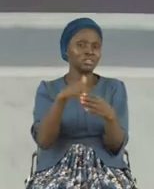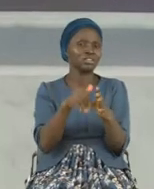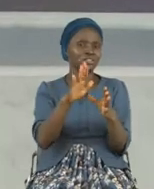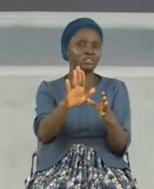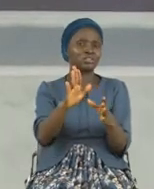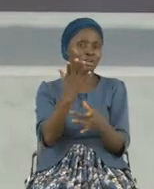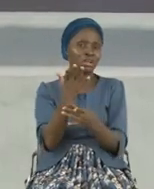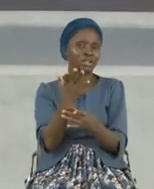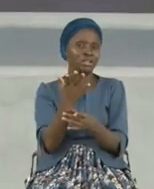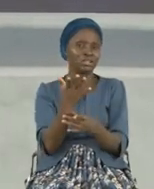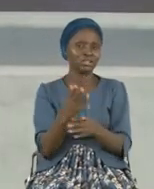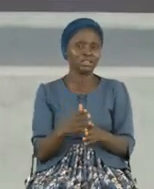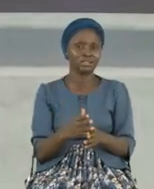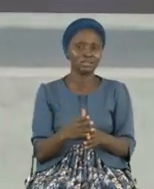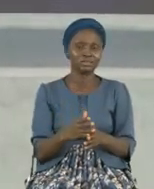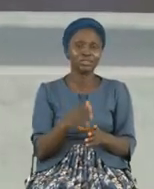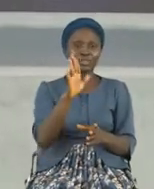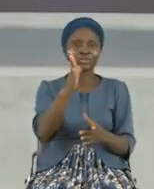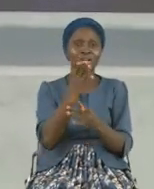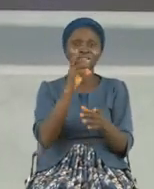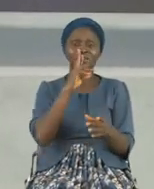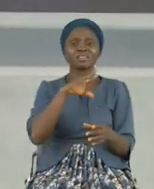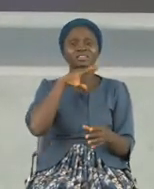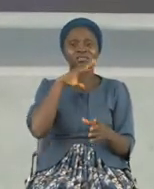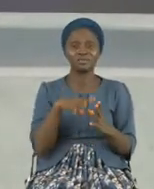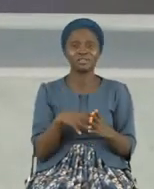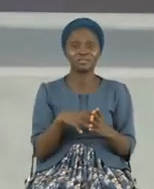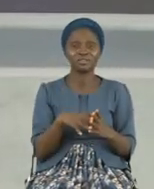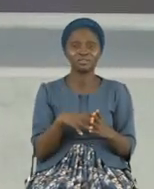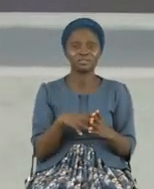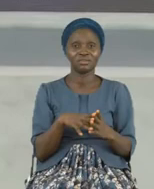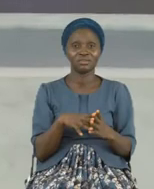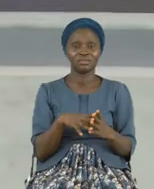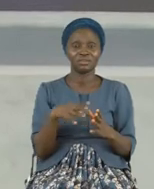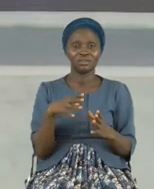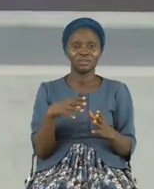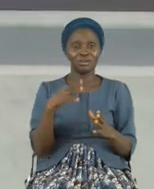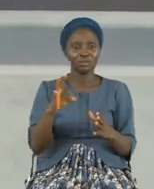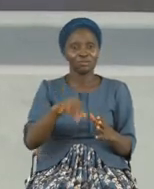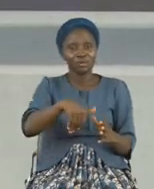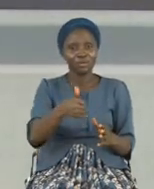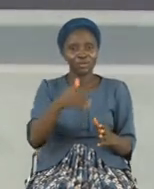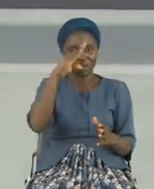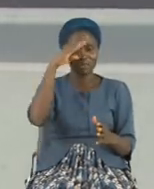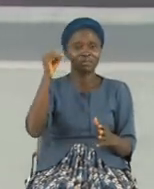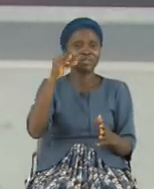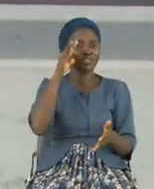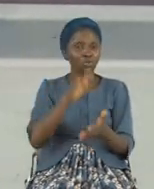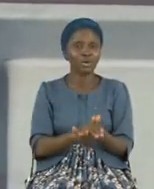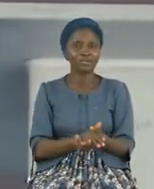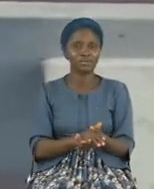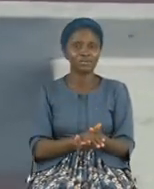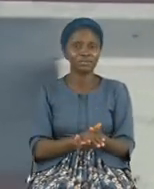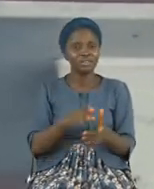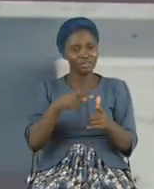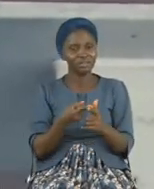Your hands are defiled with other men's wives. And now pray, pray, pray.